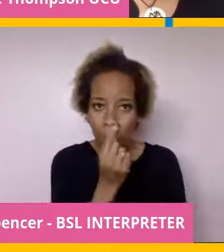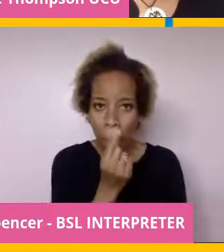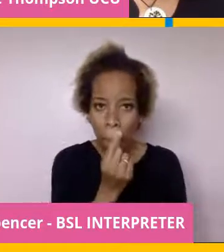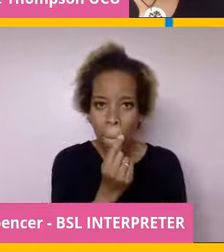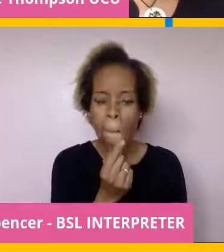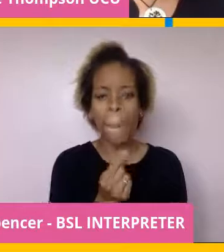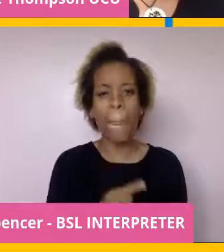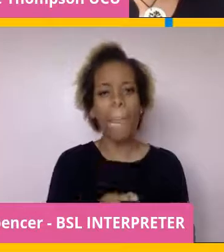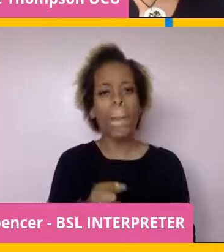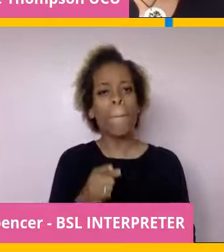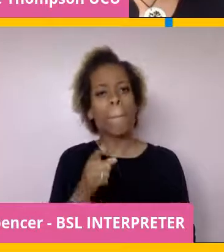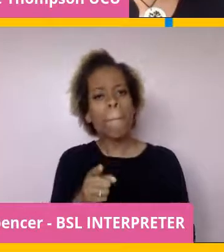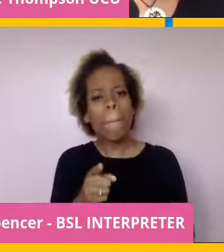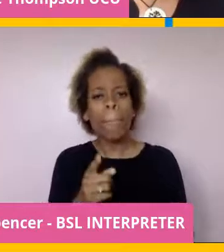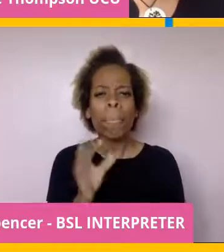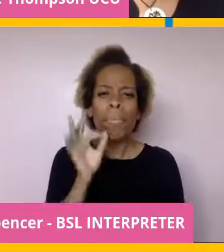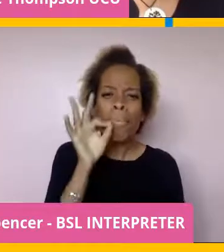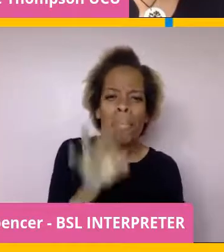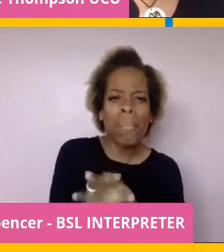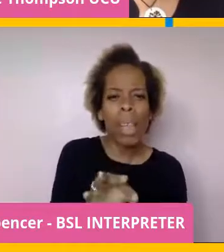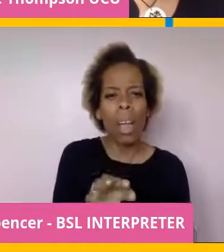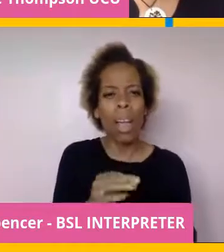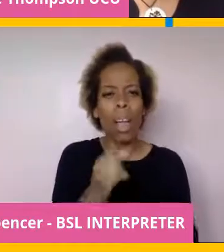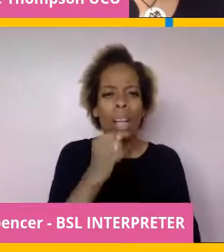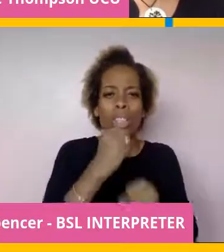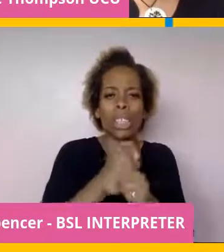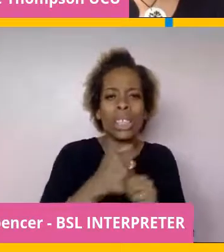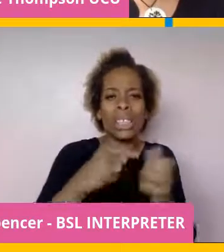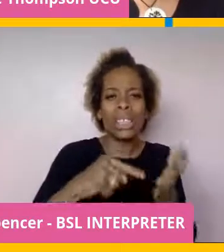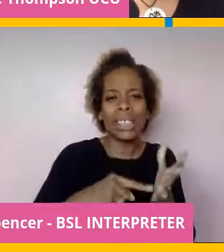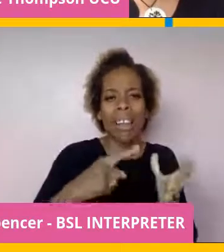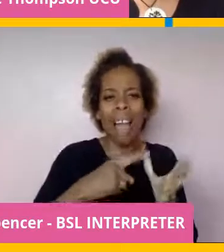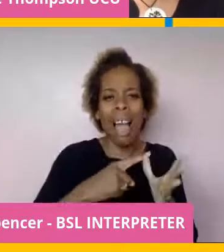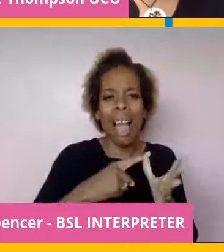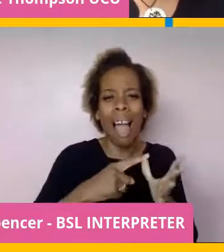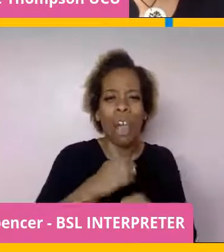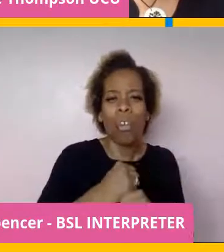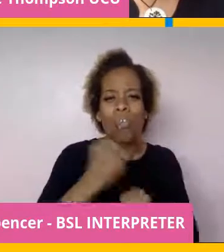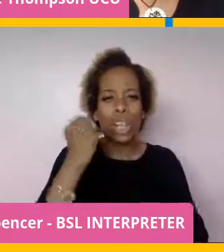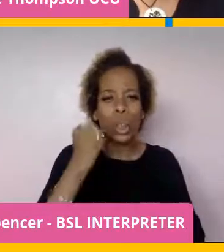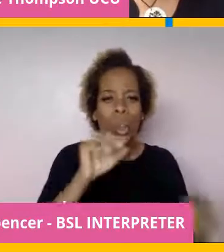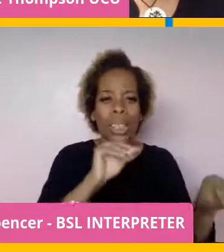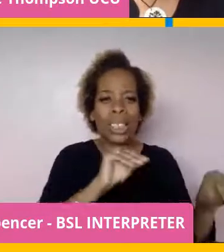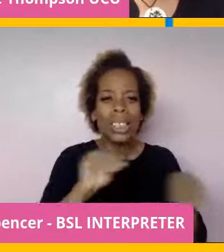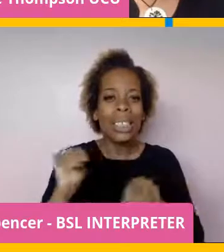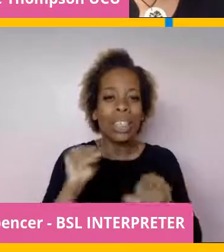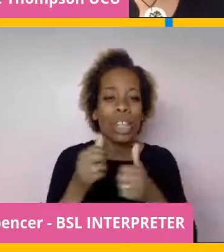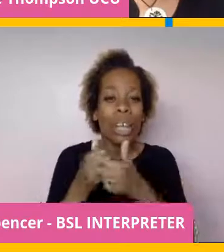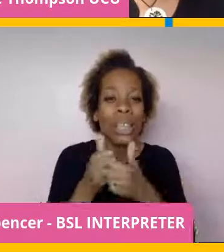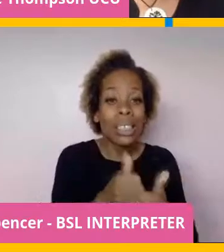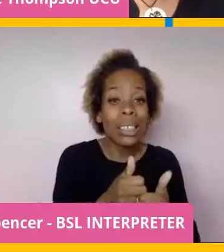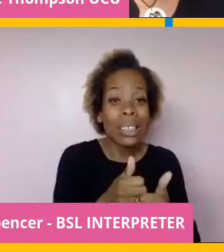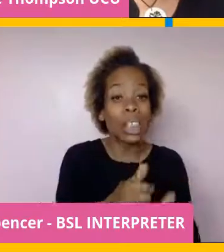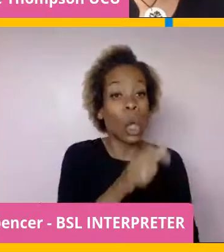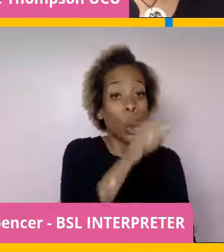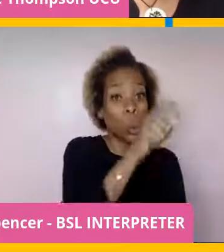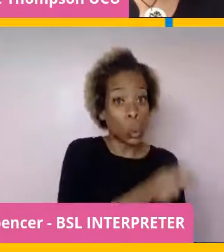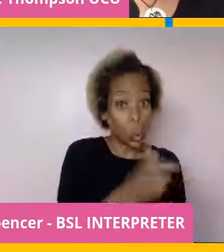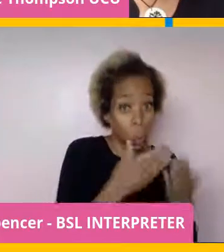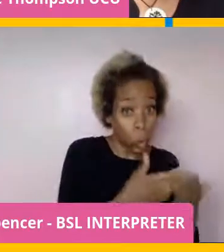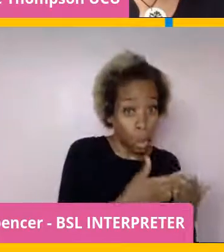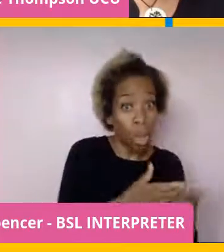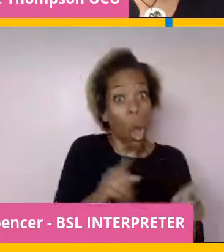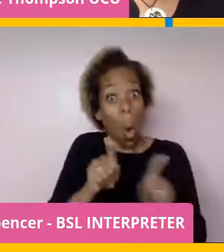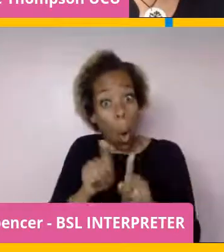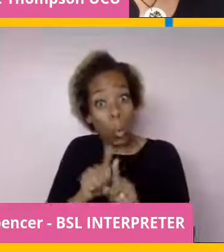at risk, so for example, graduate teaching assistants or whatever they're called in your institution, cuts to teaching could directly impact on